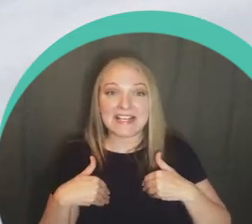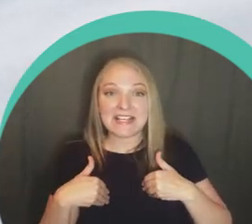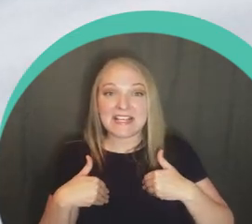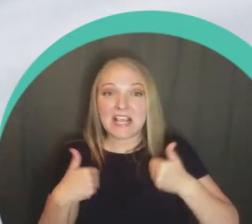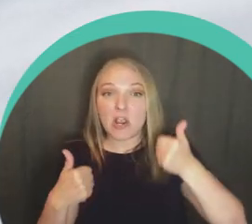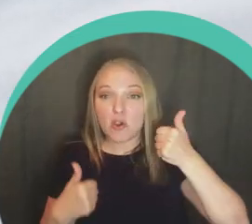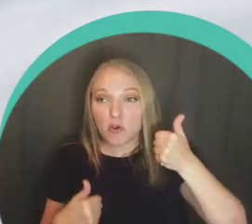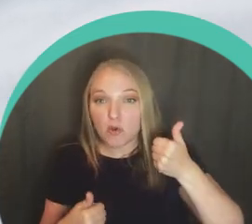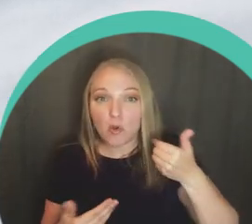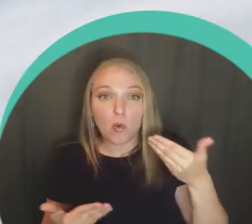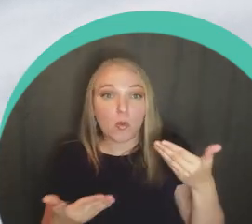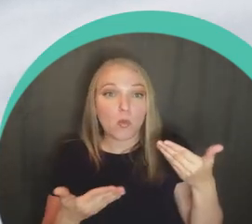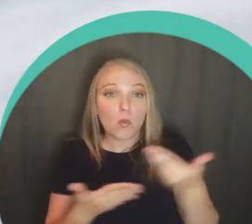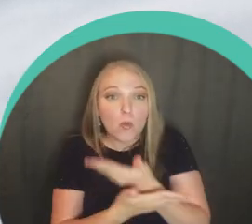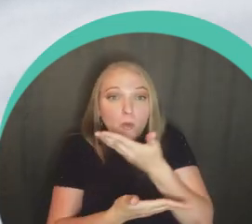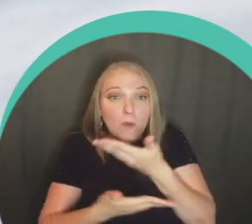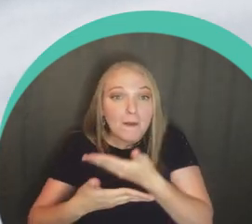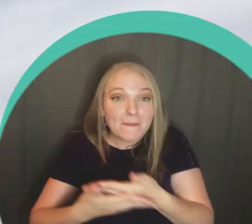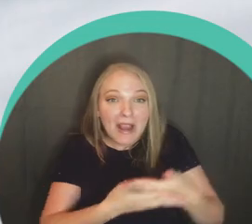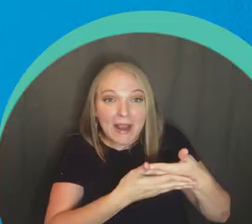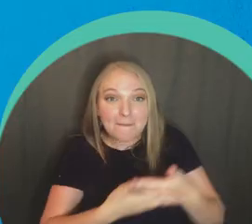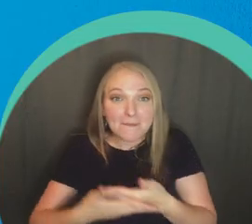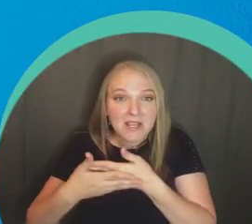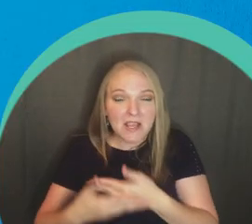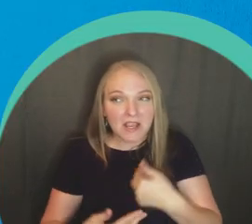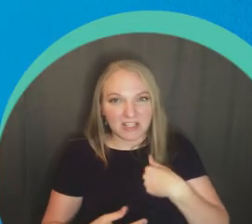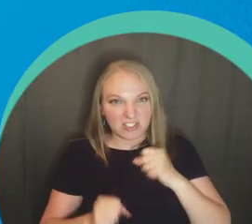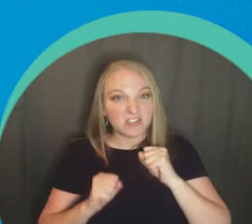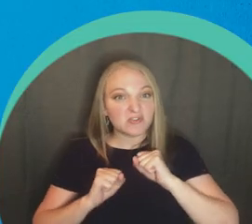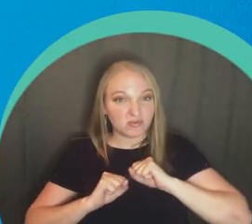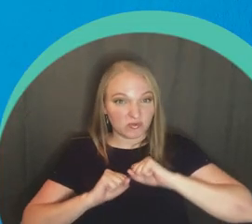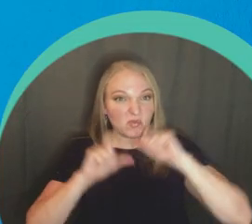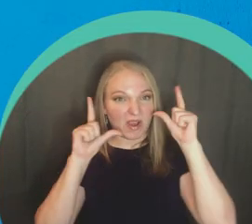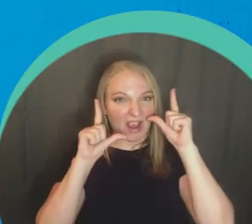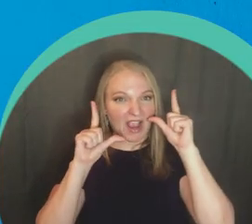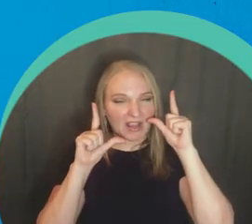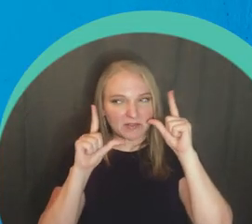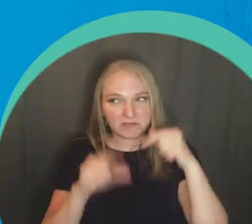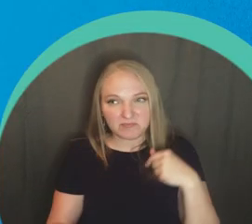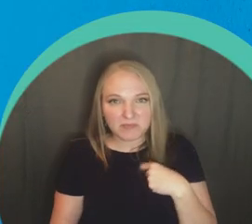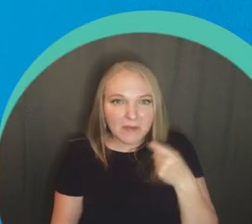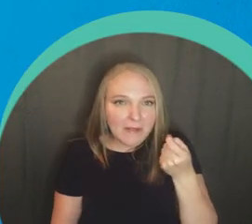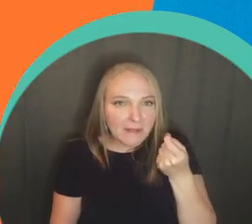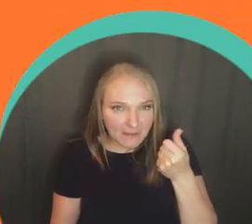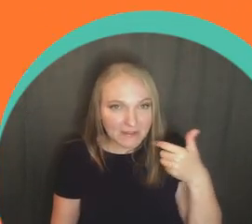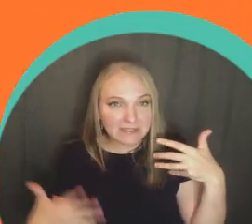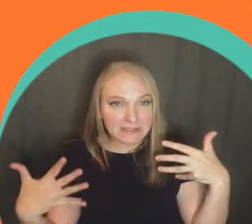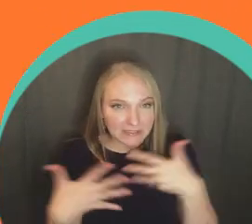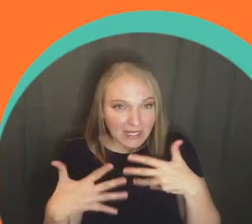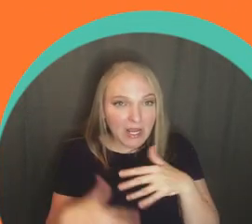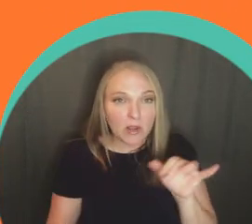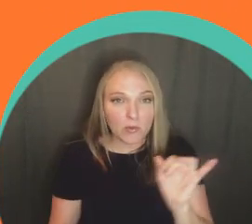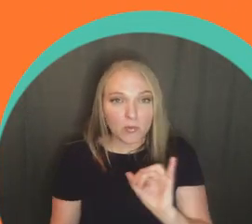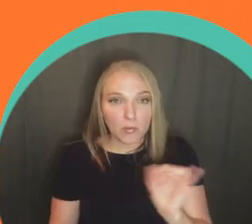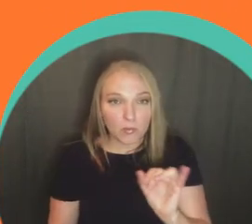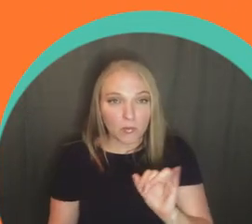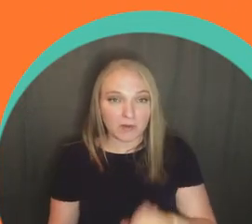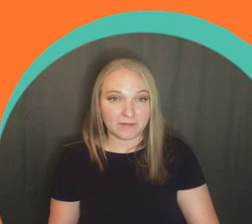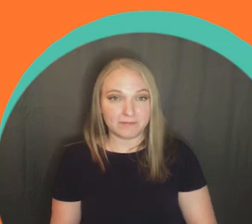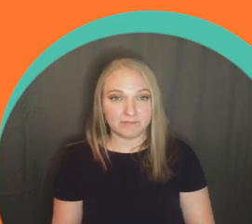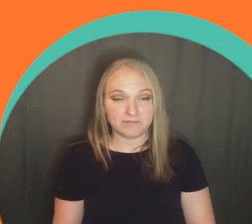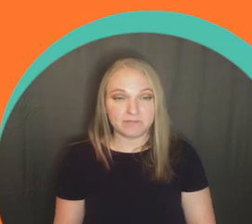sister, I was surprised and maybe even a bit scared. How do you face